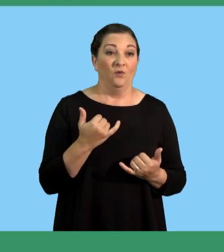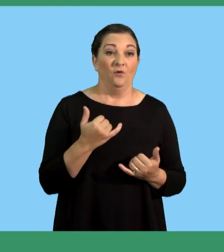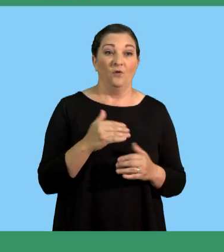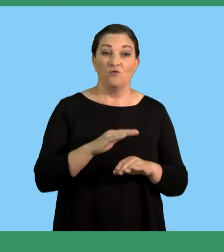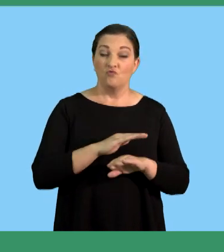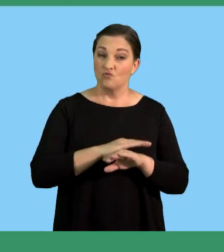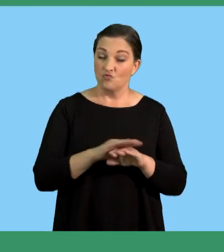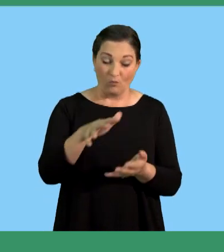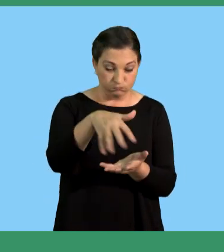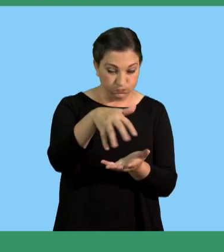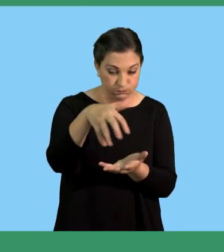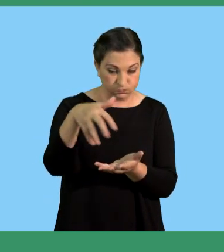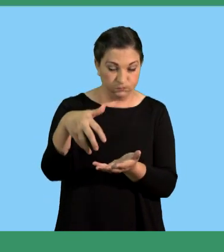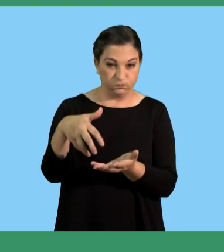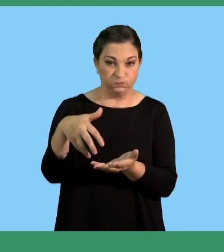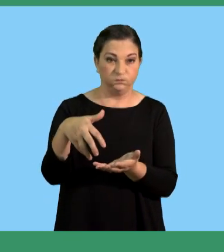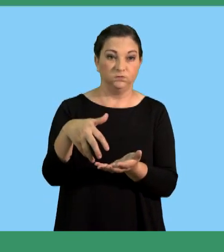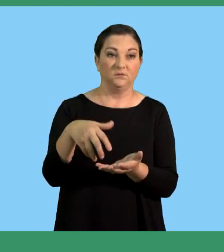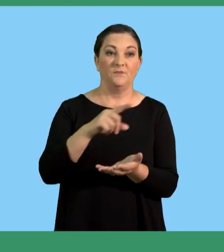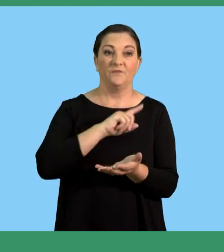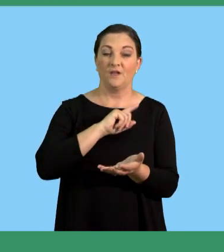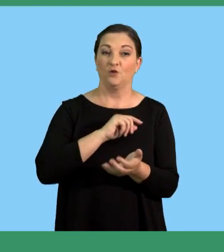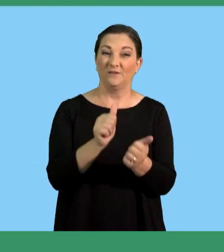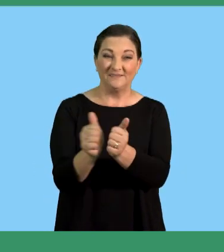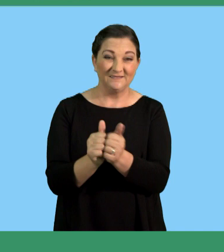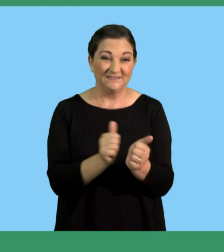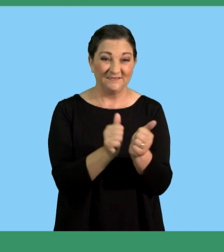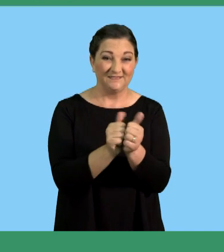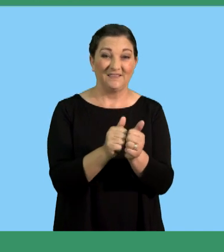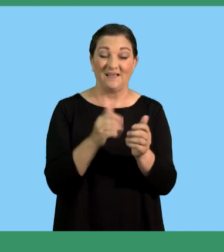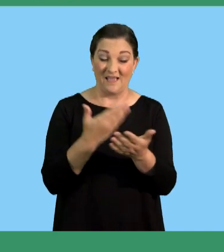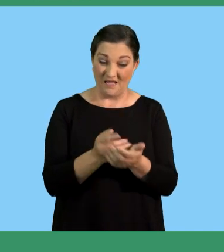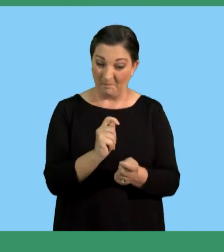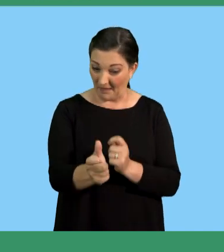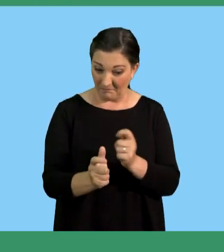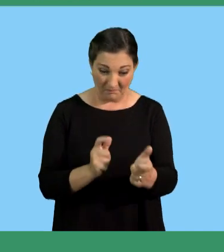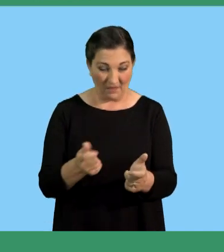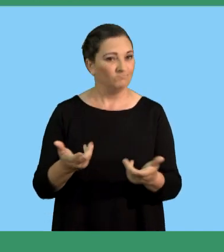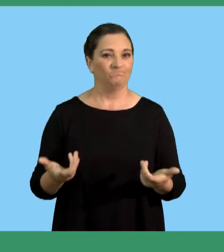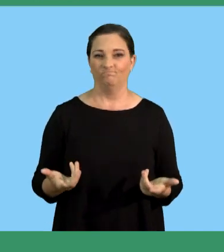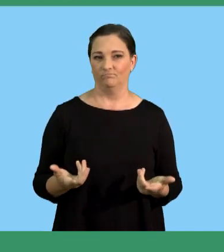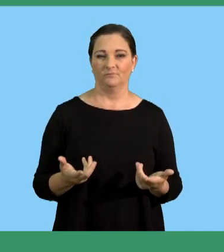past dividends that were not paid when profits were too low. So the same scenario again, 2020,